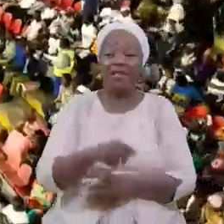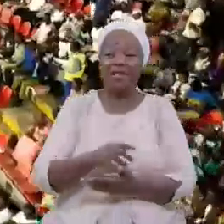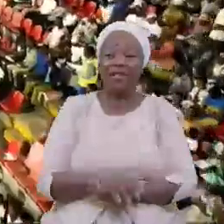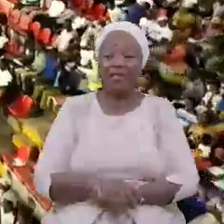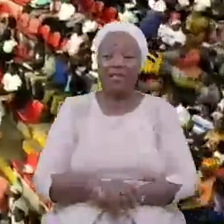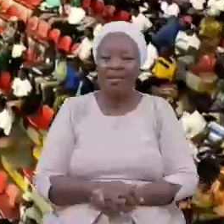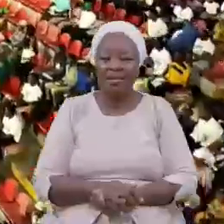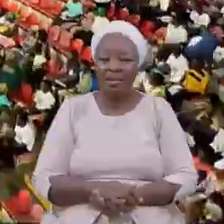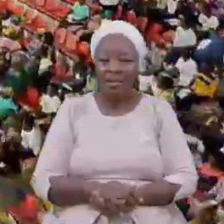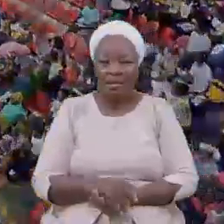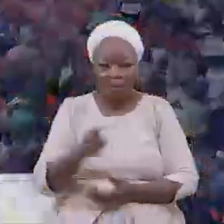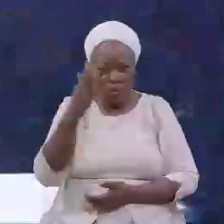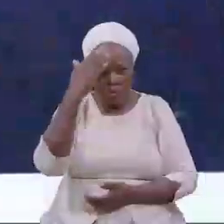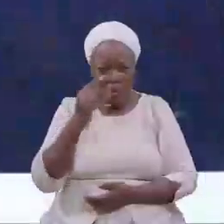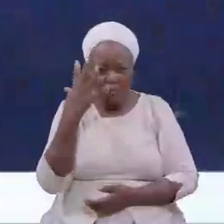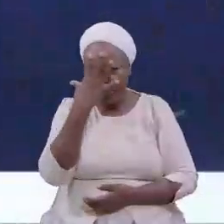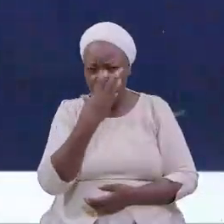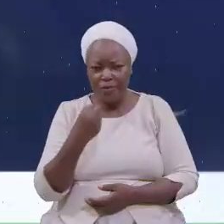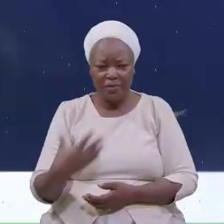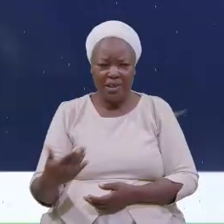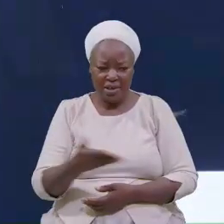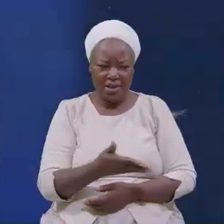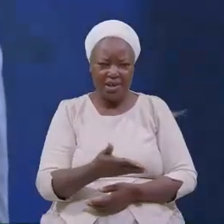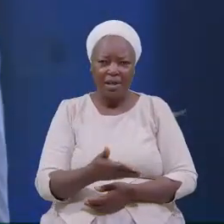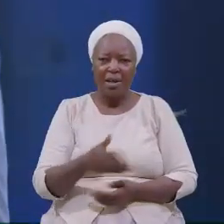You know the beautiful thing here?